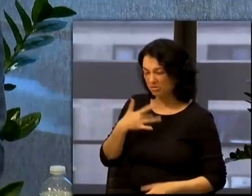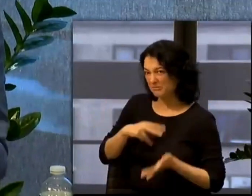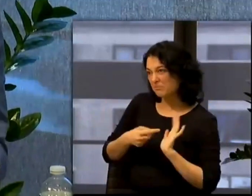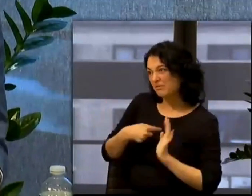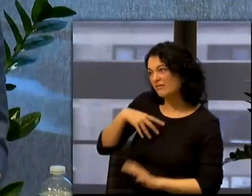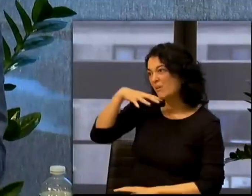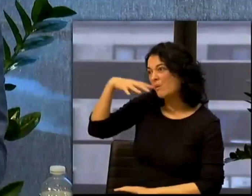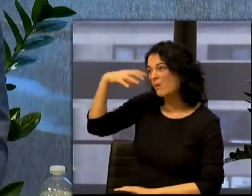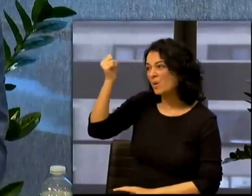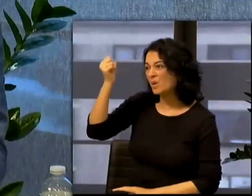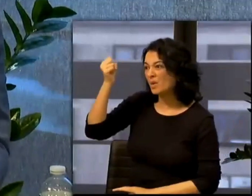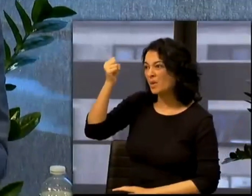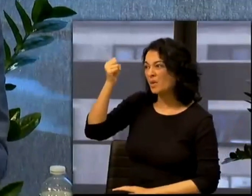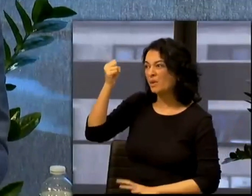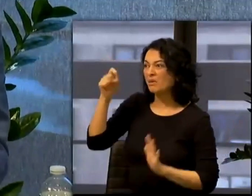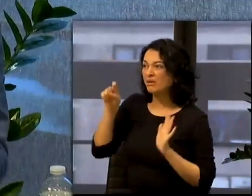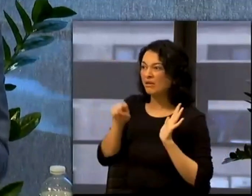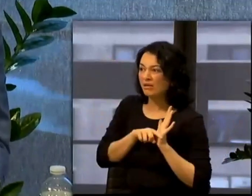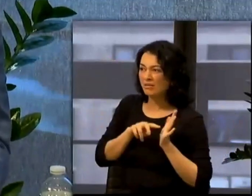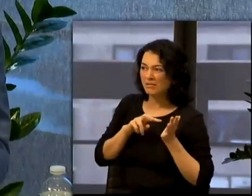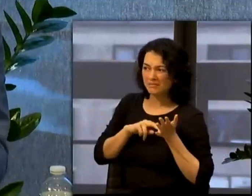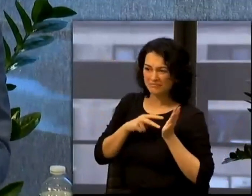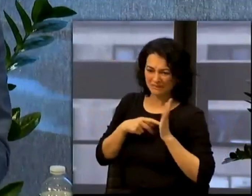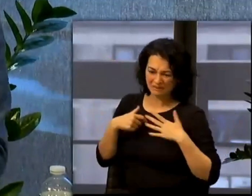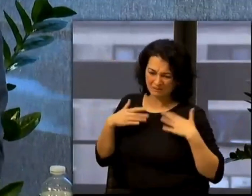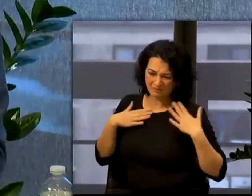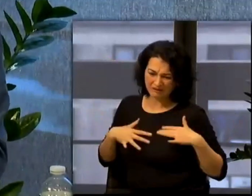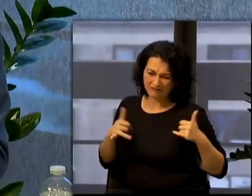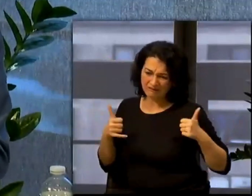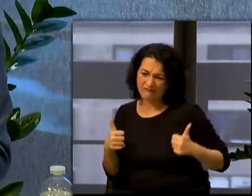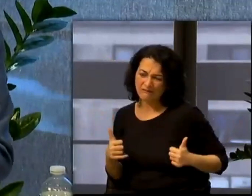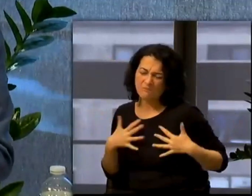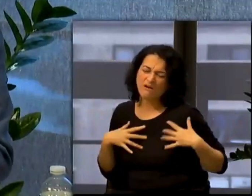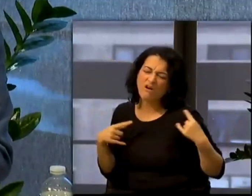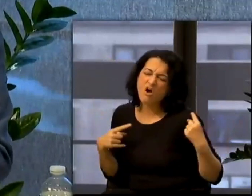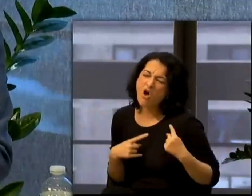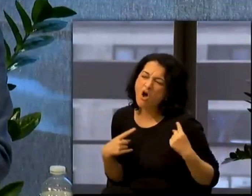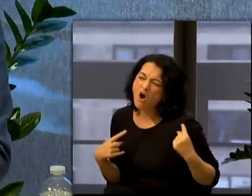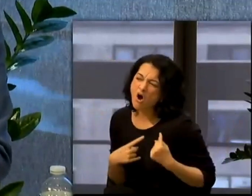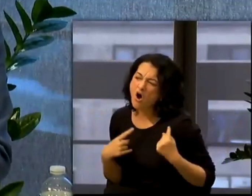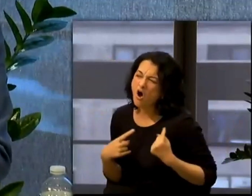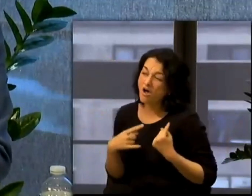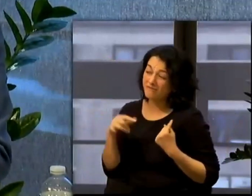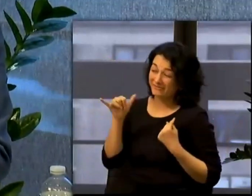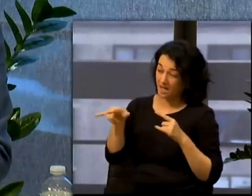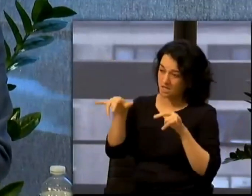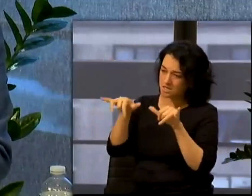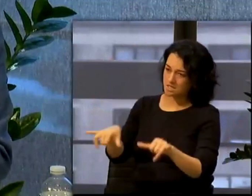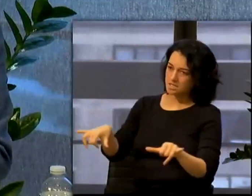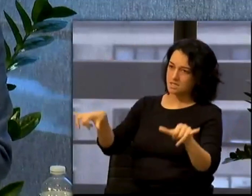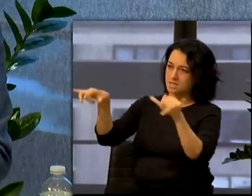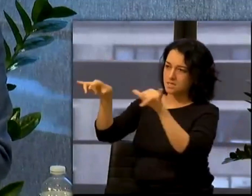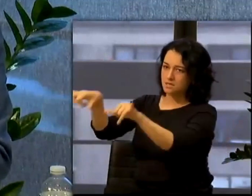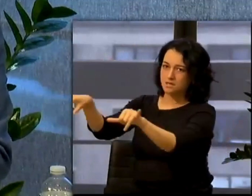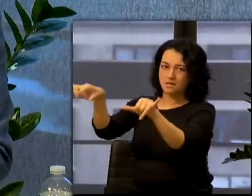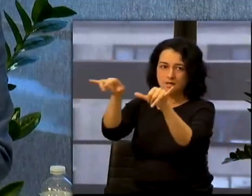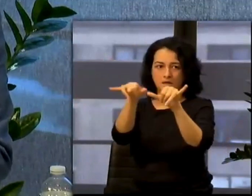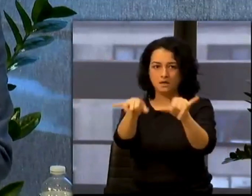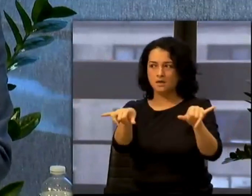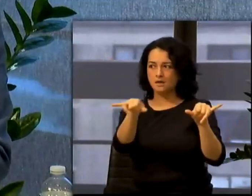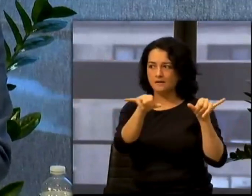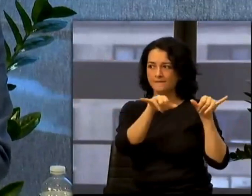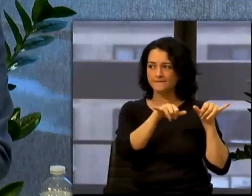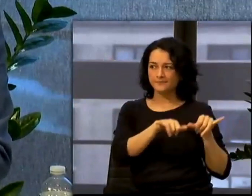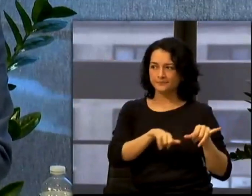that insidious repetition that frankly just perpetuates the way society views